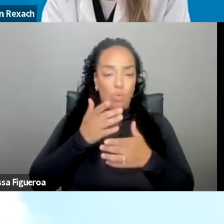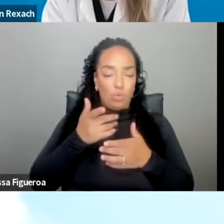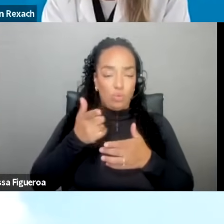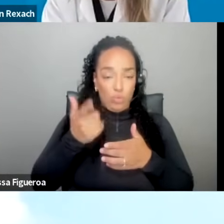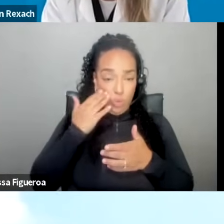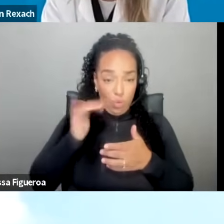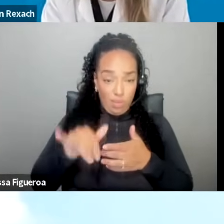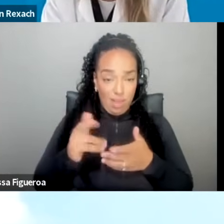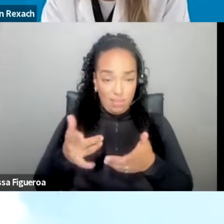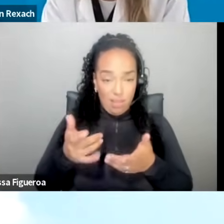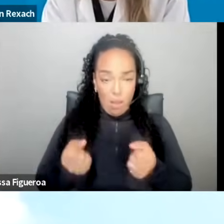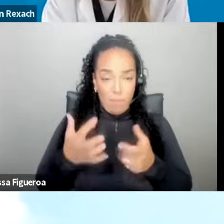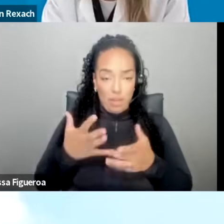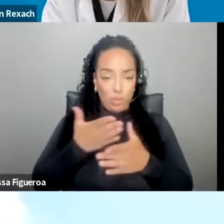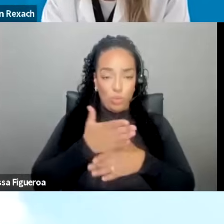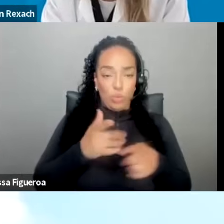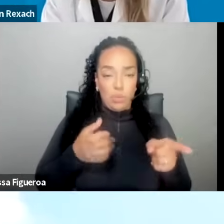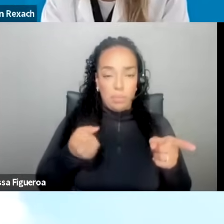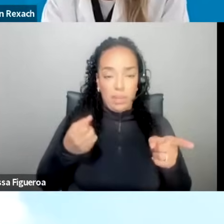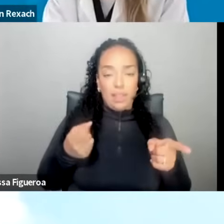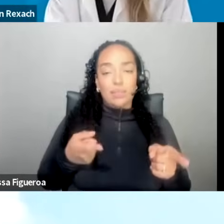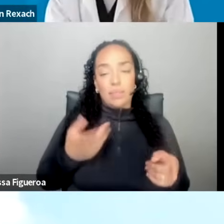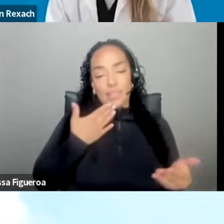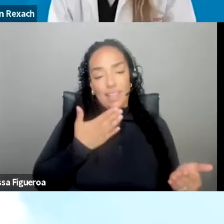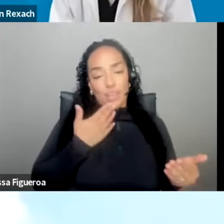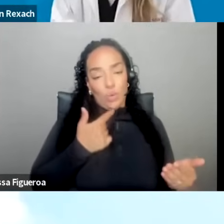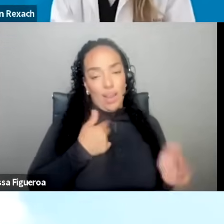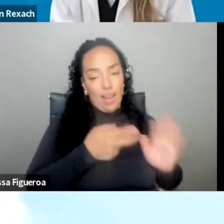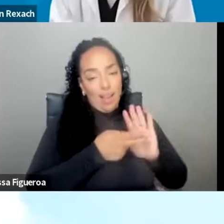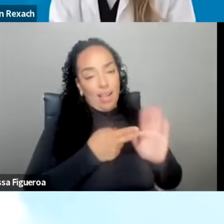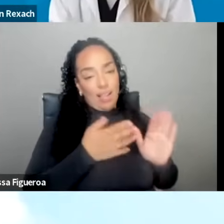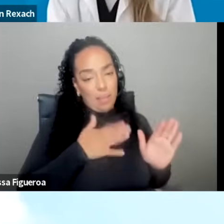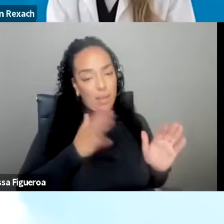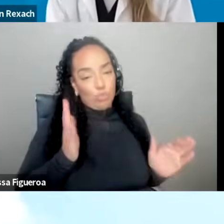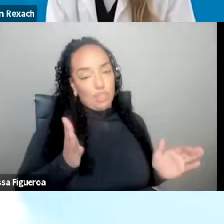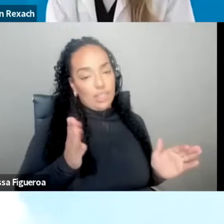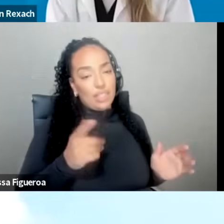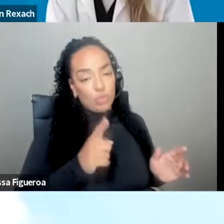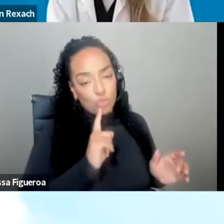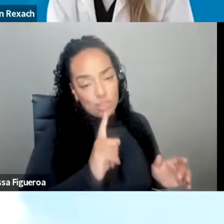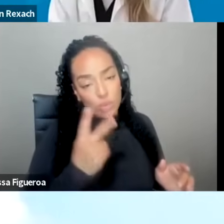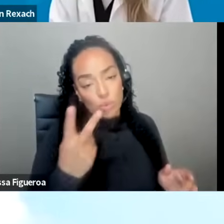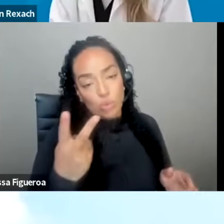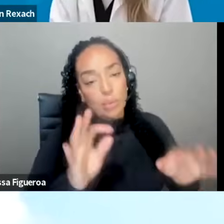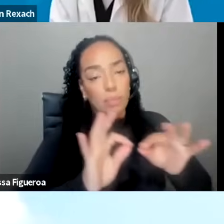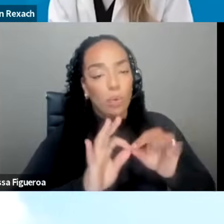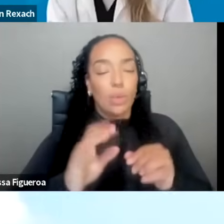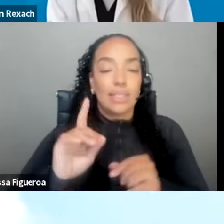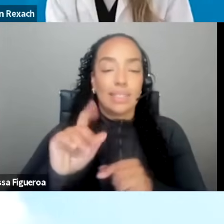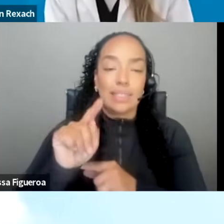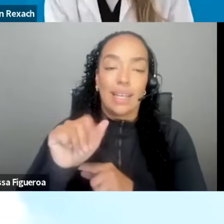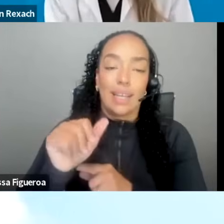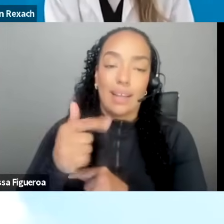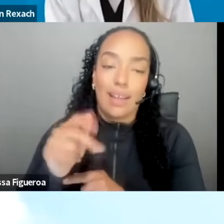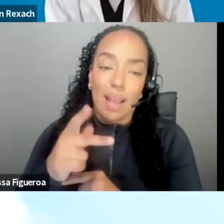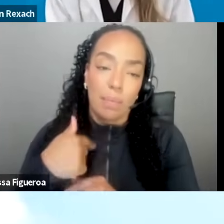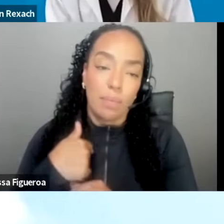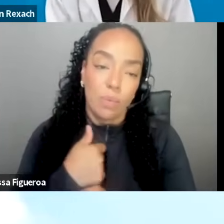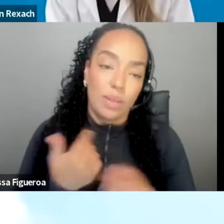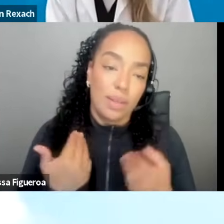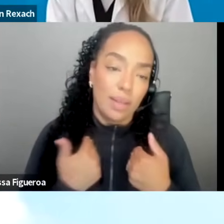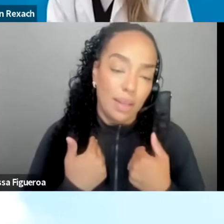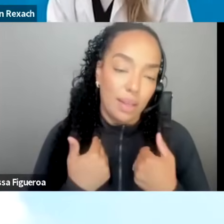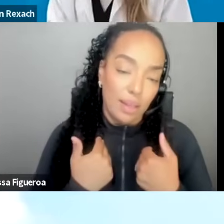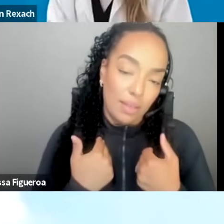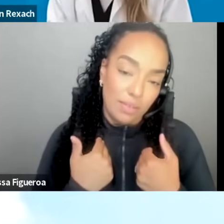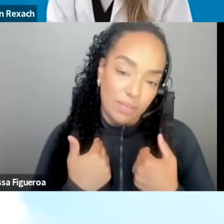Thanks, Dr. Rex. As I highlighted in my presentation, those are two really important data gaps that we have. And